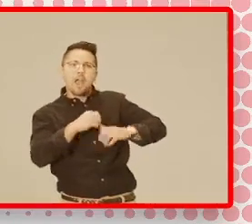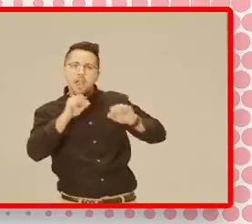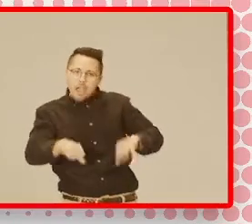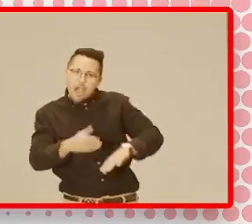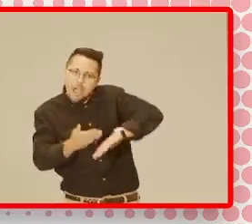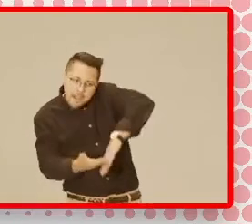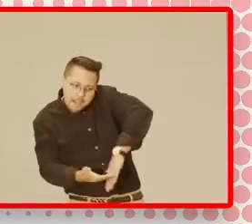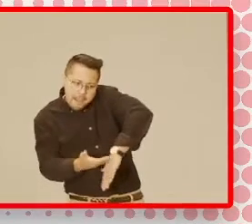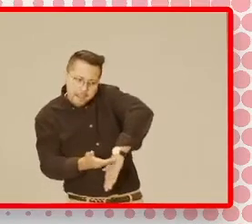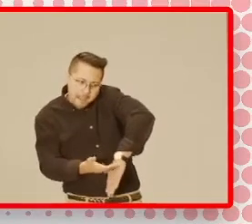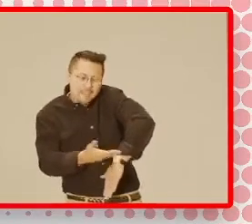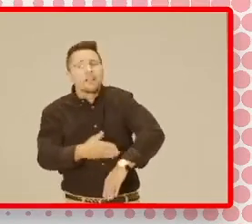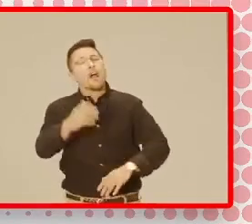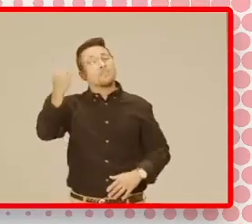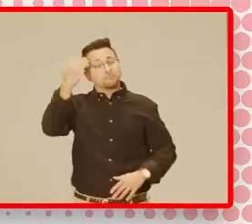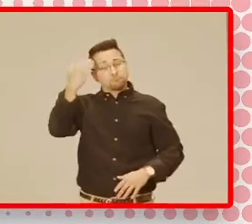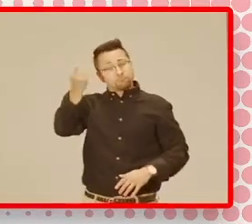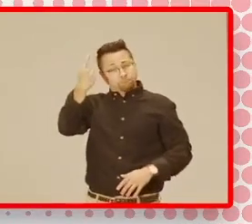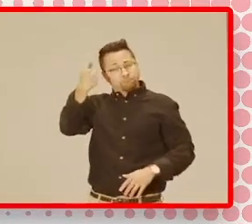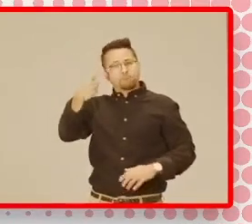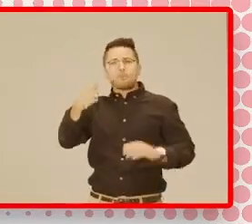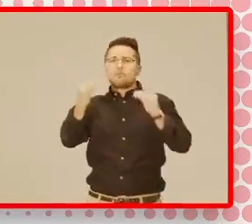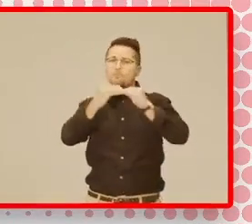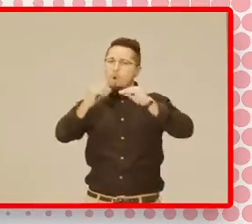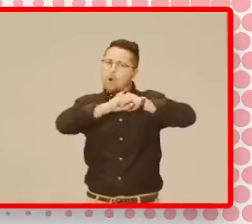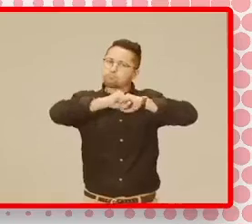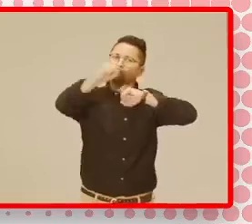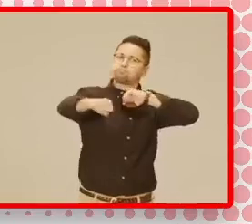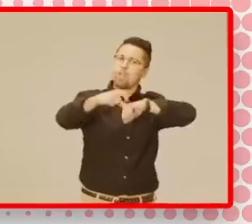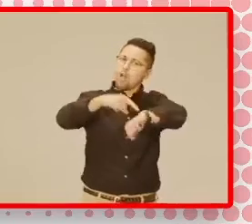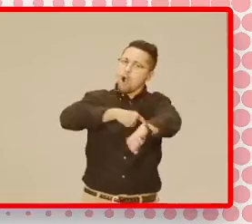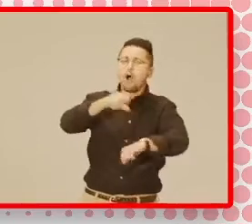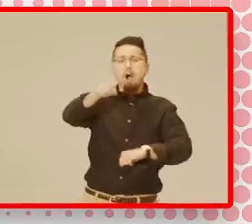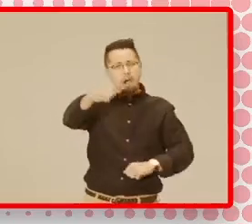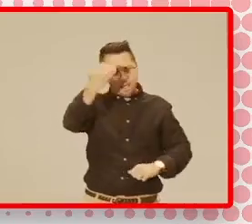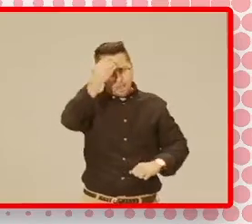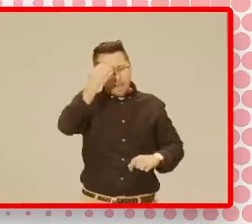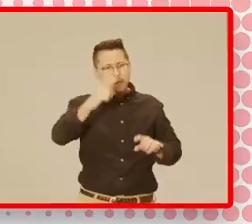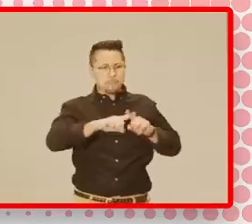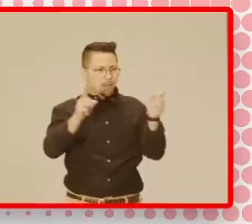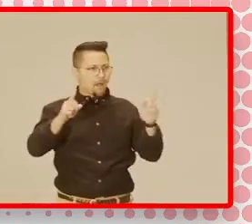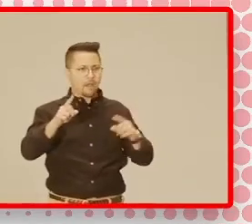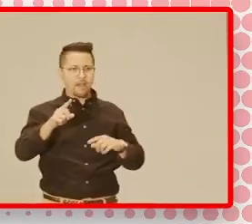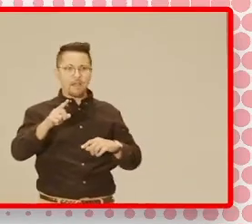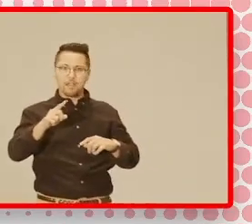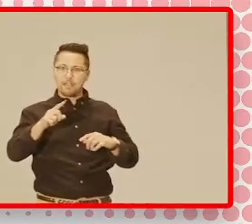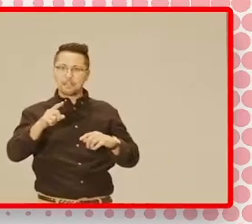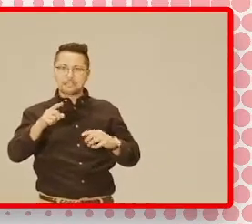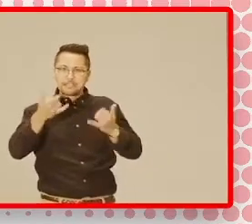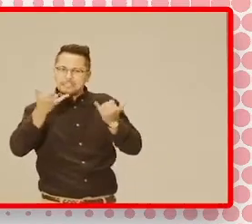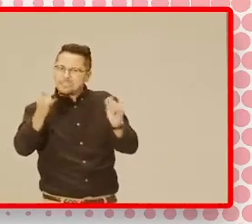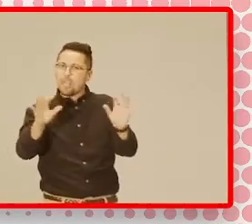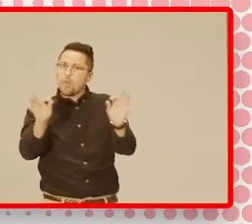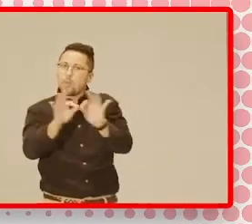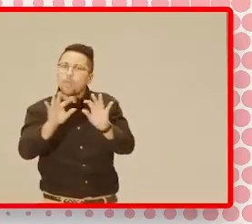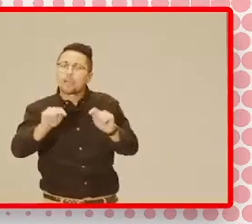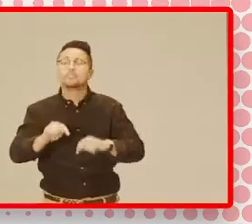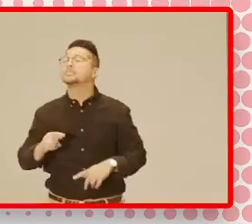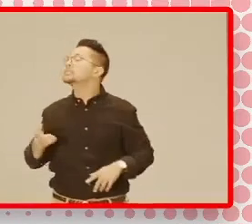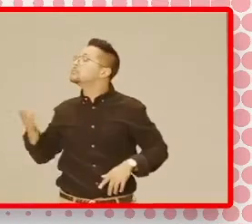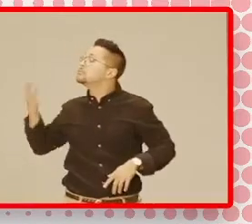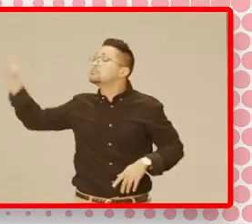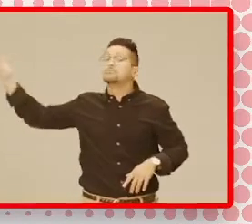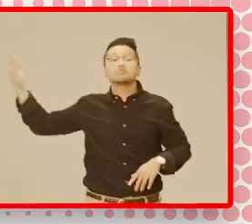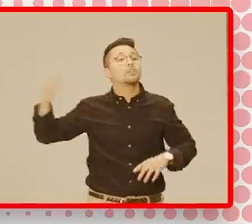man, does it change the world. Here is a short video that